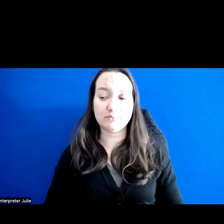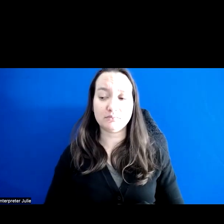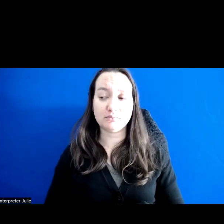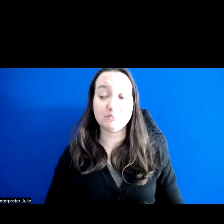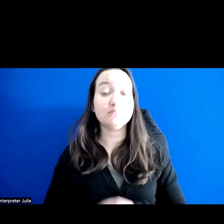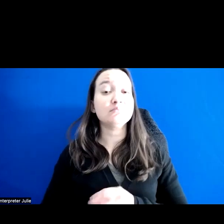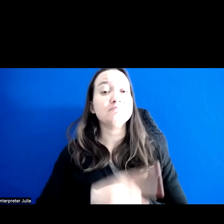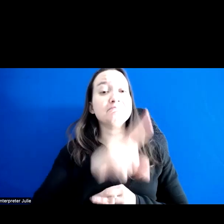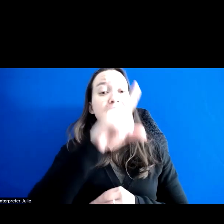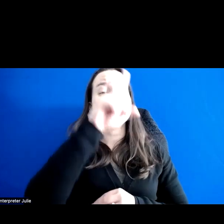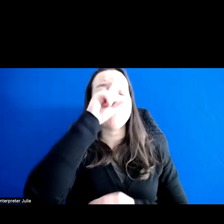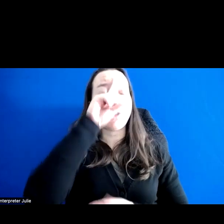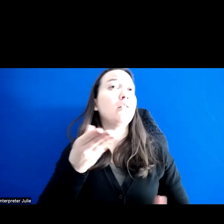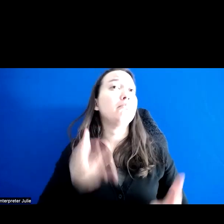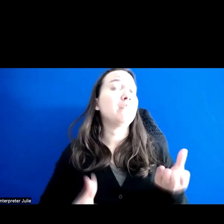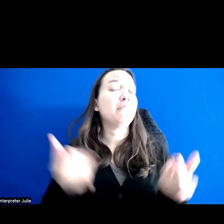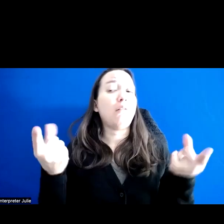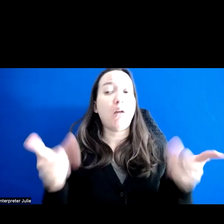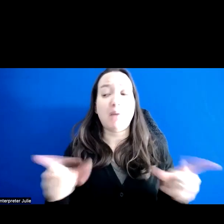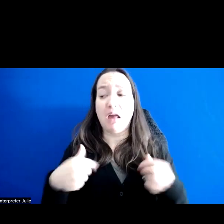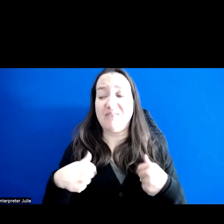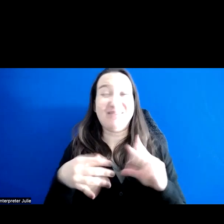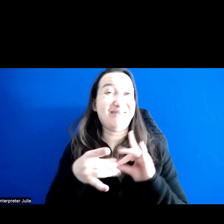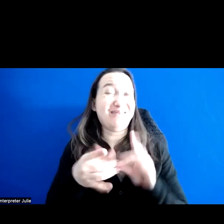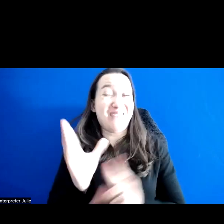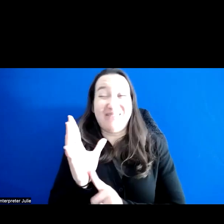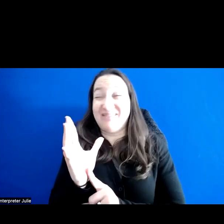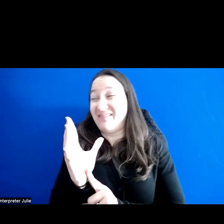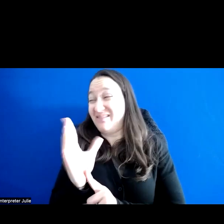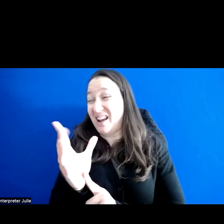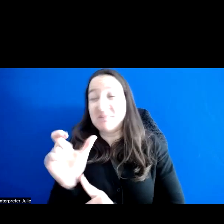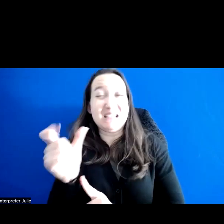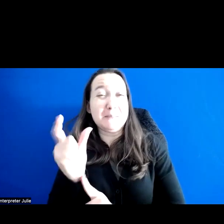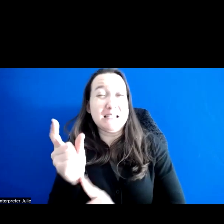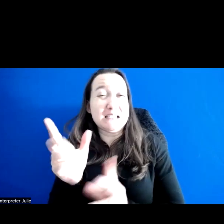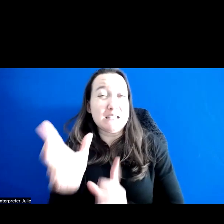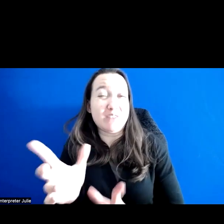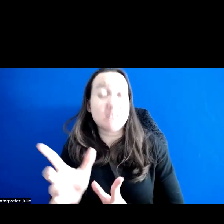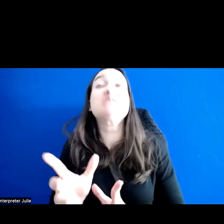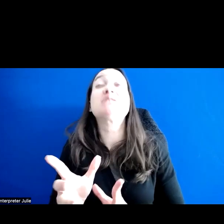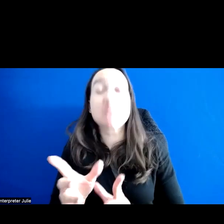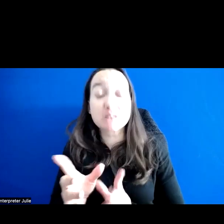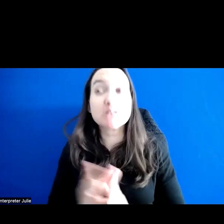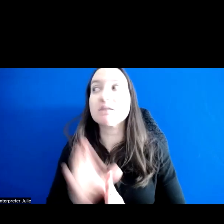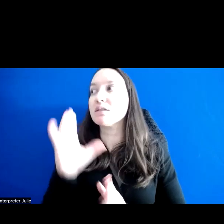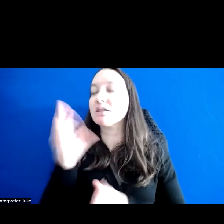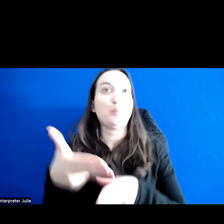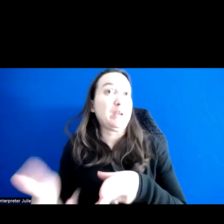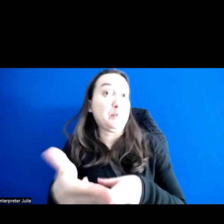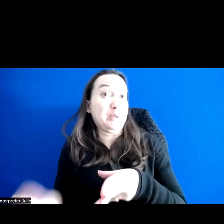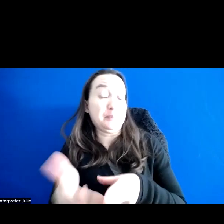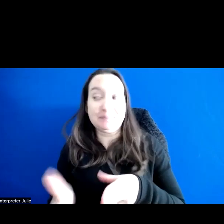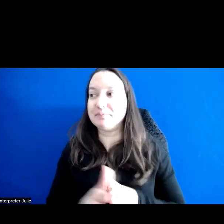I thought I might end up, since I've only got 5 or 10 minutes at most, just very briefly, if I